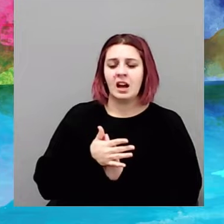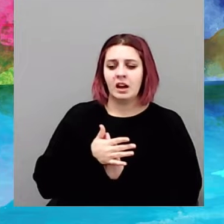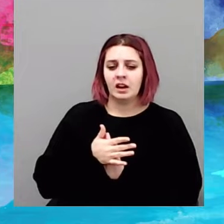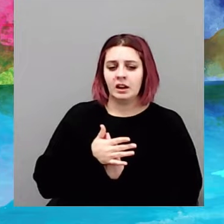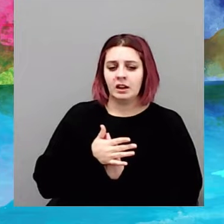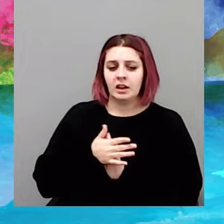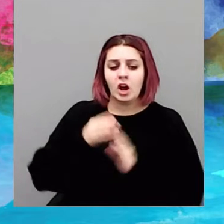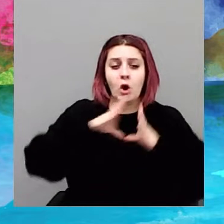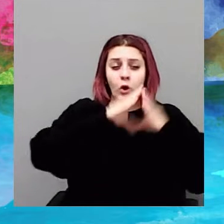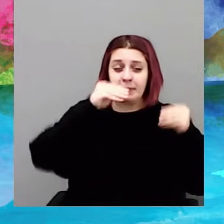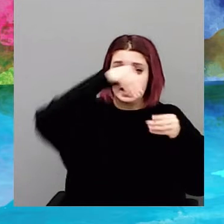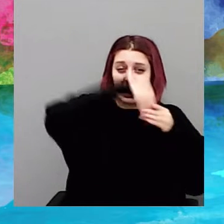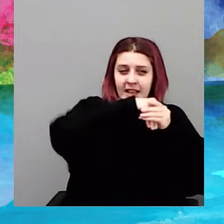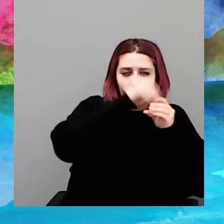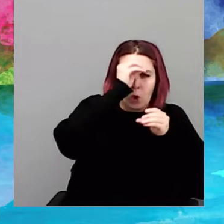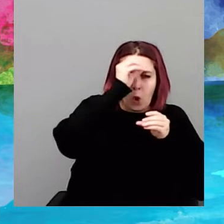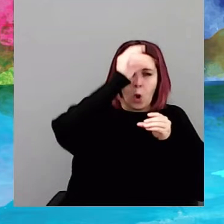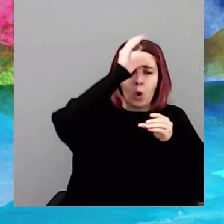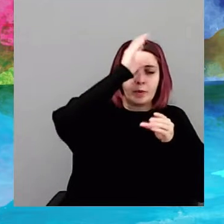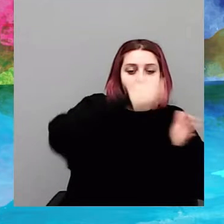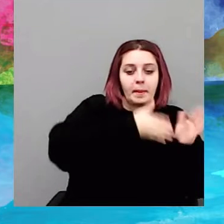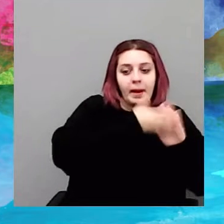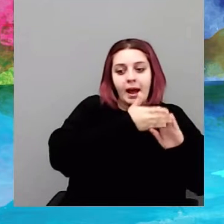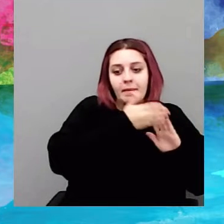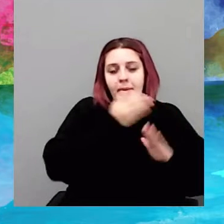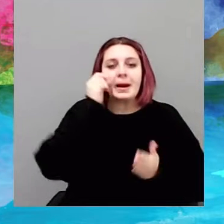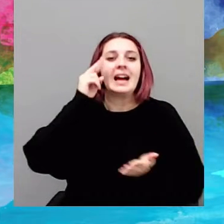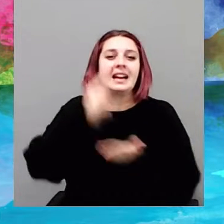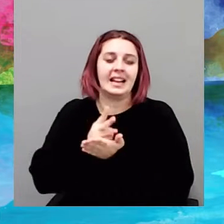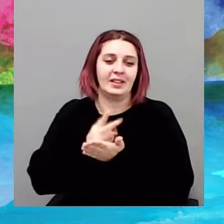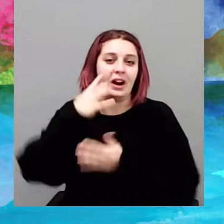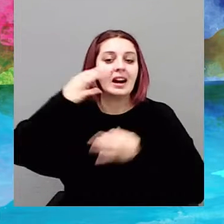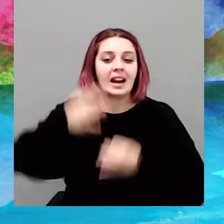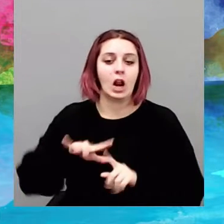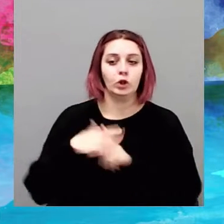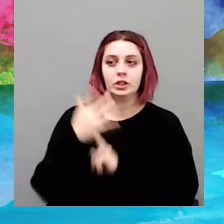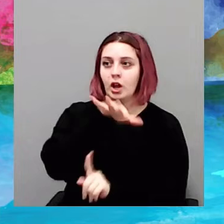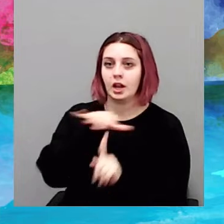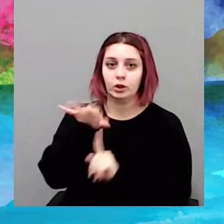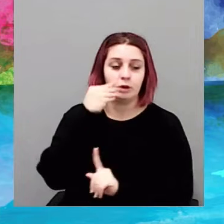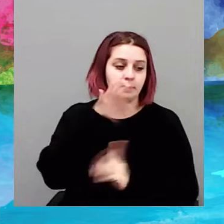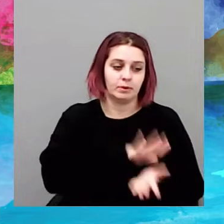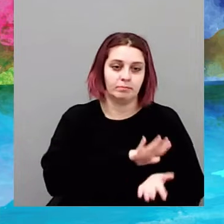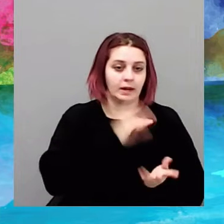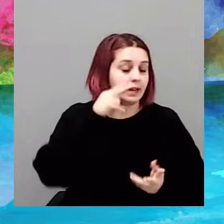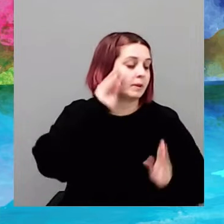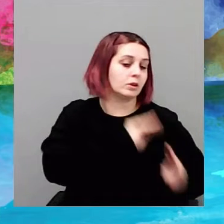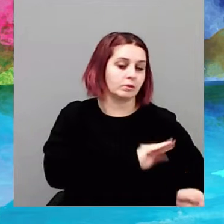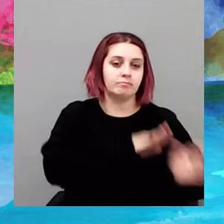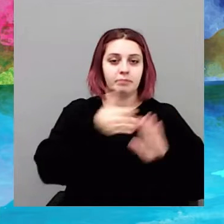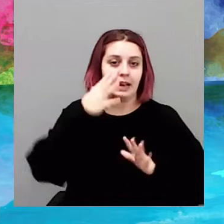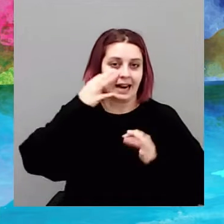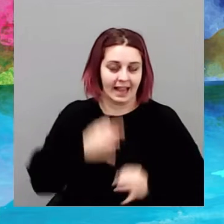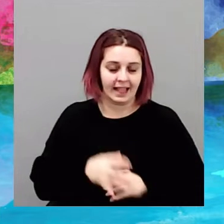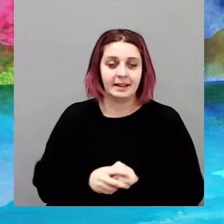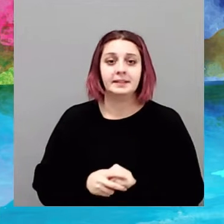bringing all of the know-how from the universities towards meeting these real challenges.